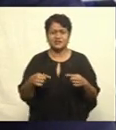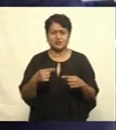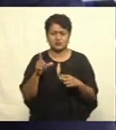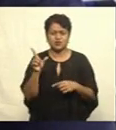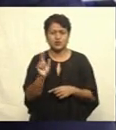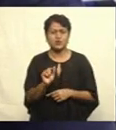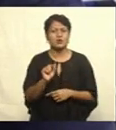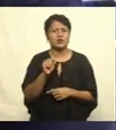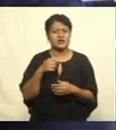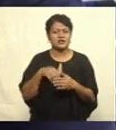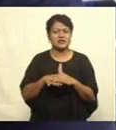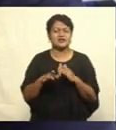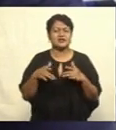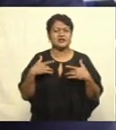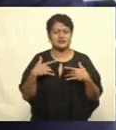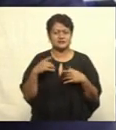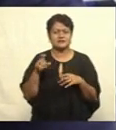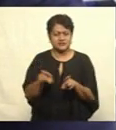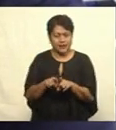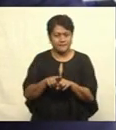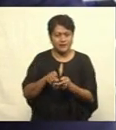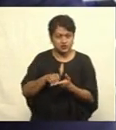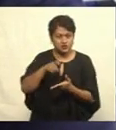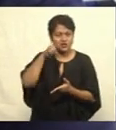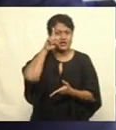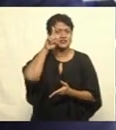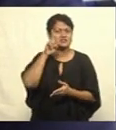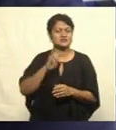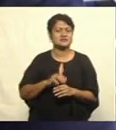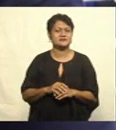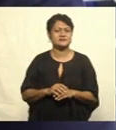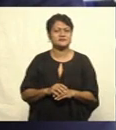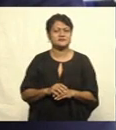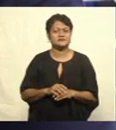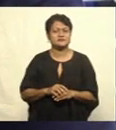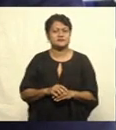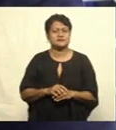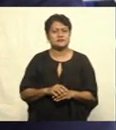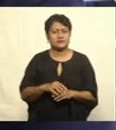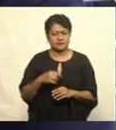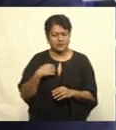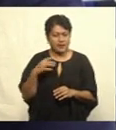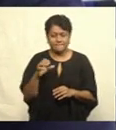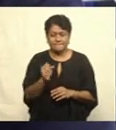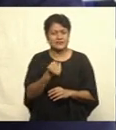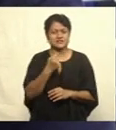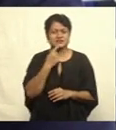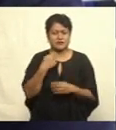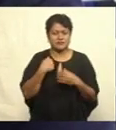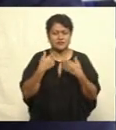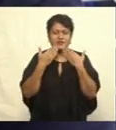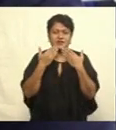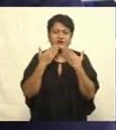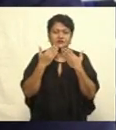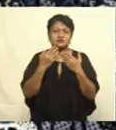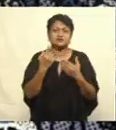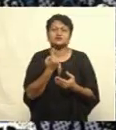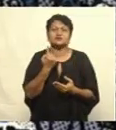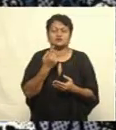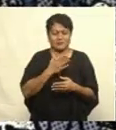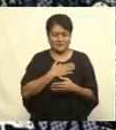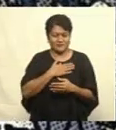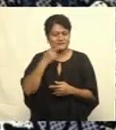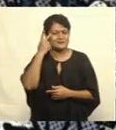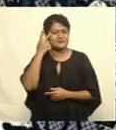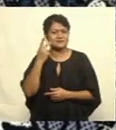even with the education sector as well. And I must say I'm very thankful to my parents